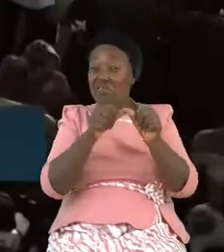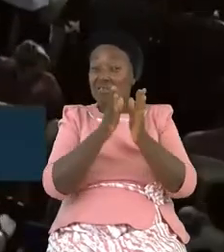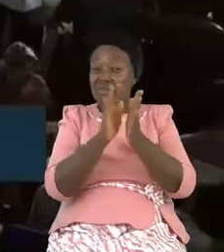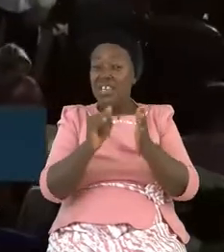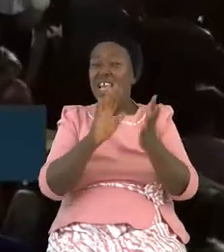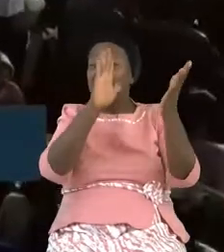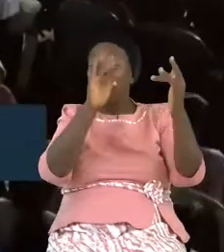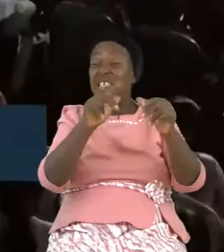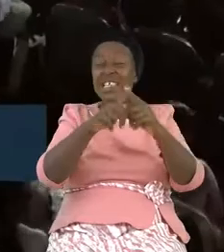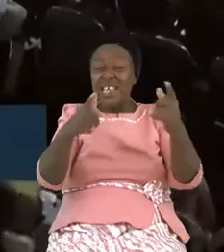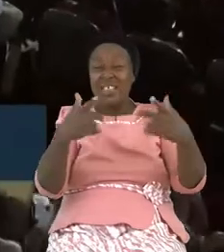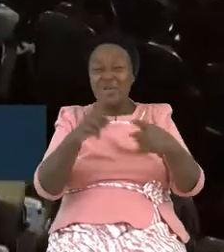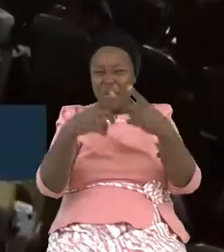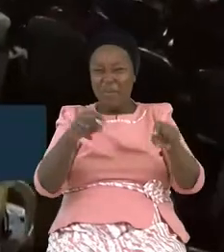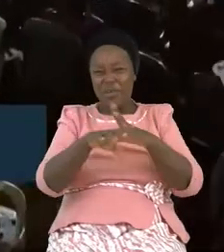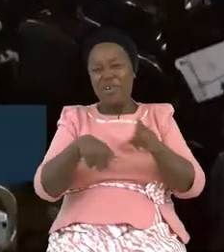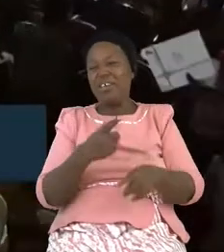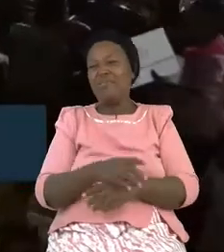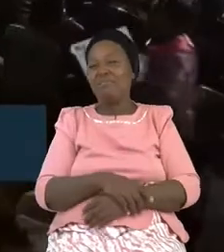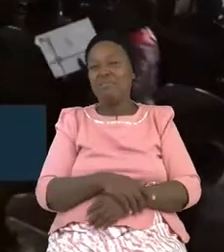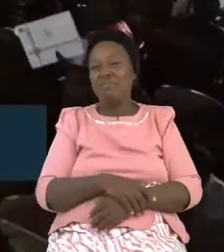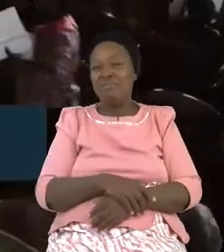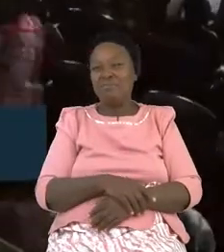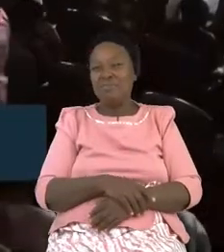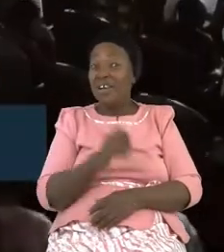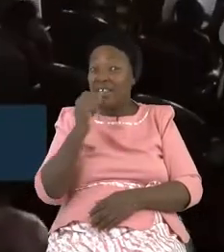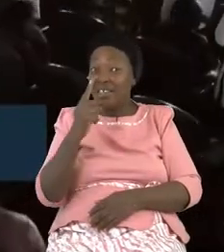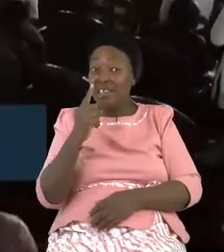To my right hand side, counselors, have you finished?